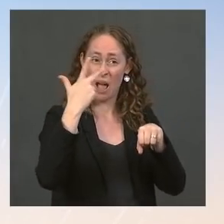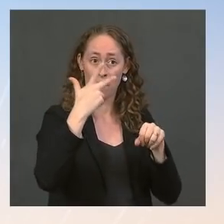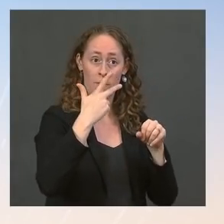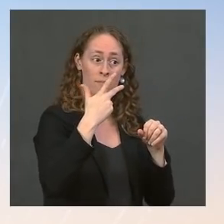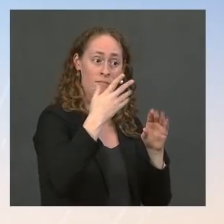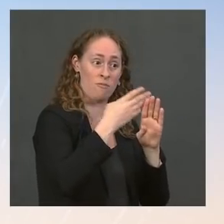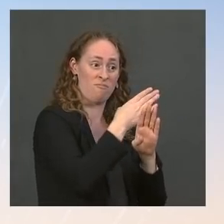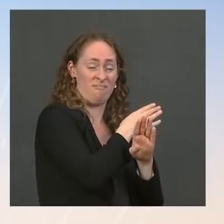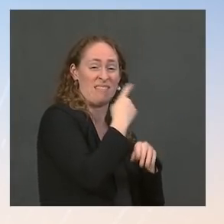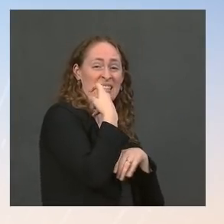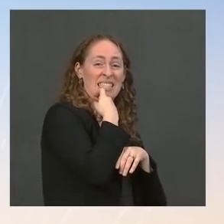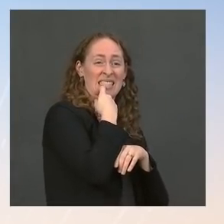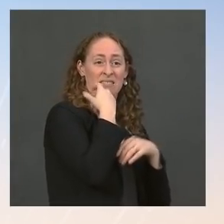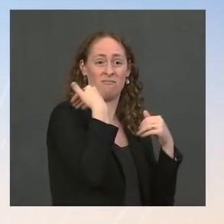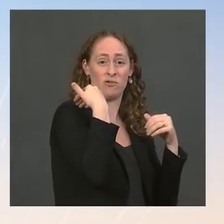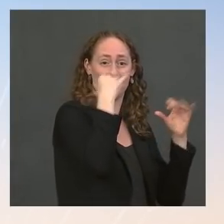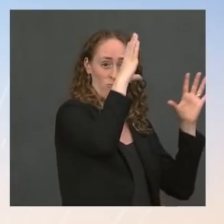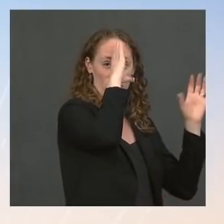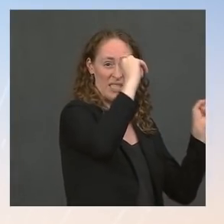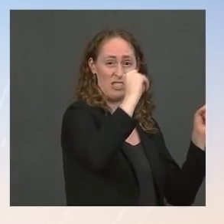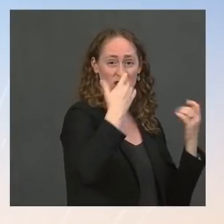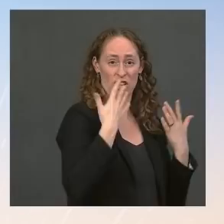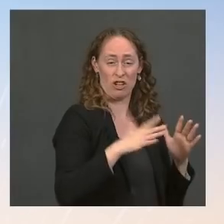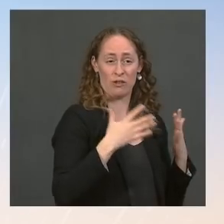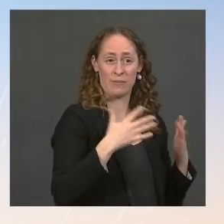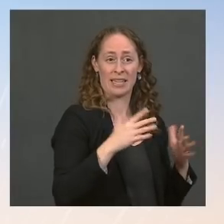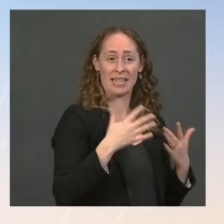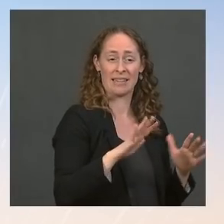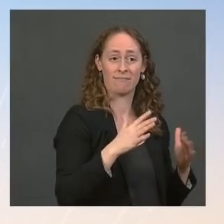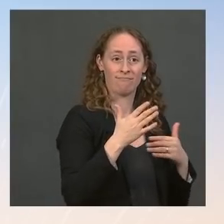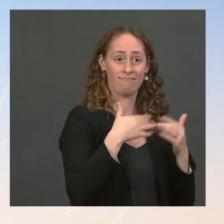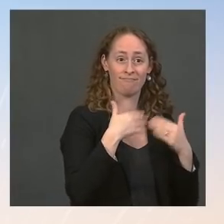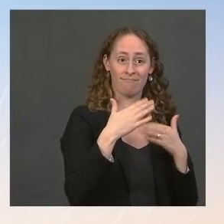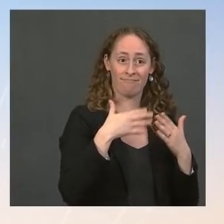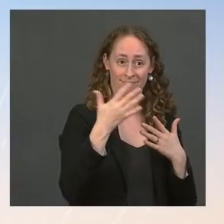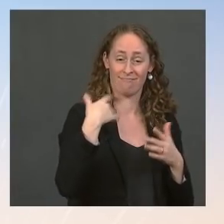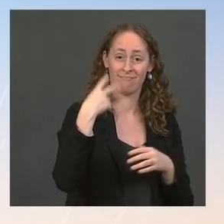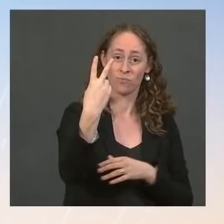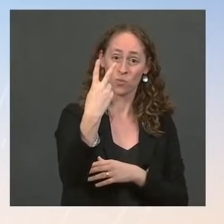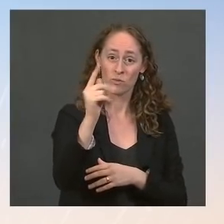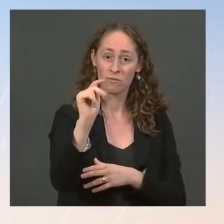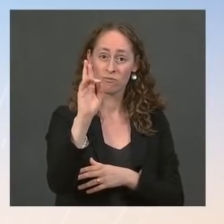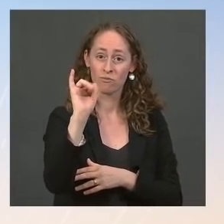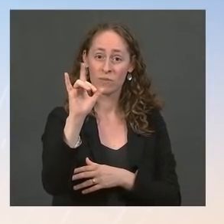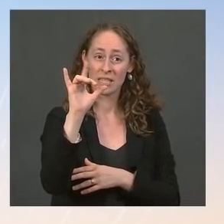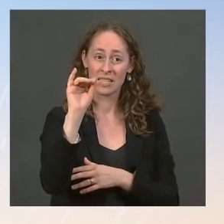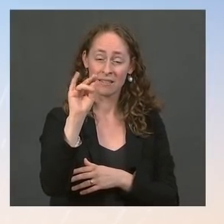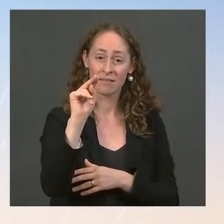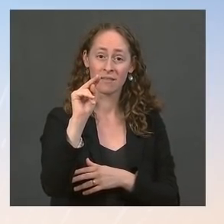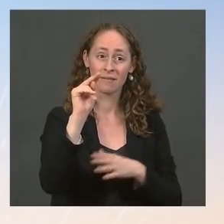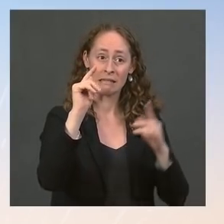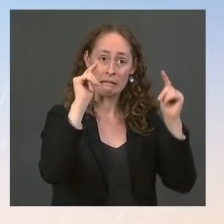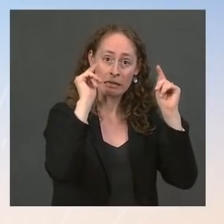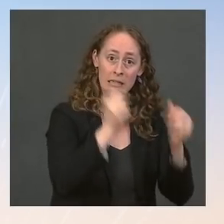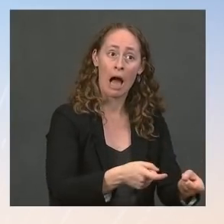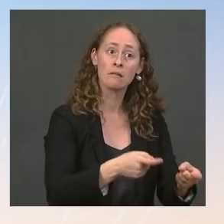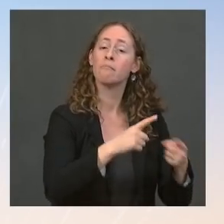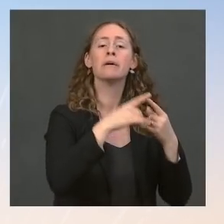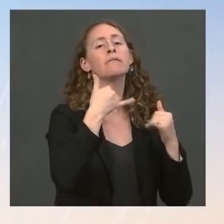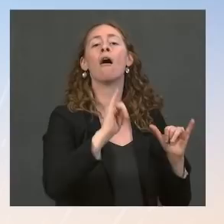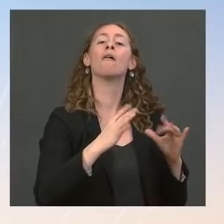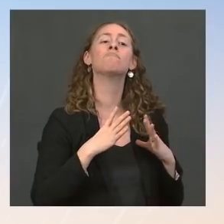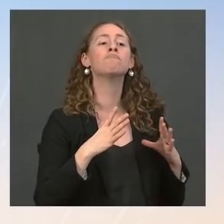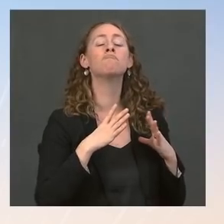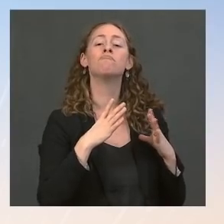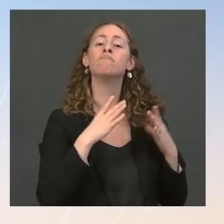even right after the passing of $2 trillion in tax cuts that were not paid for. So in his view, this is something that has